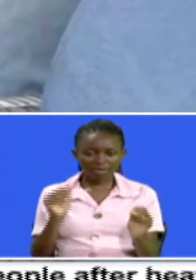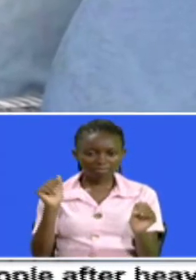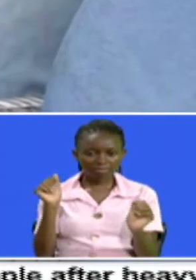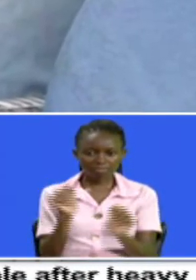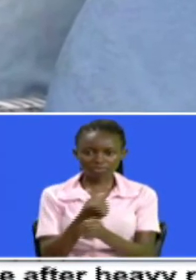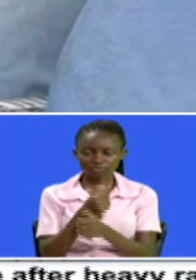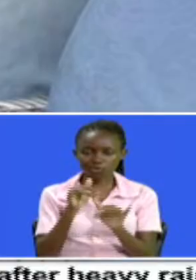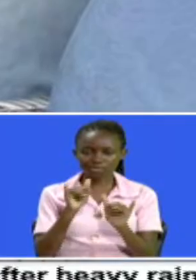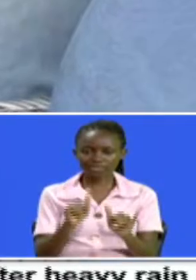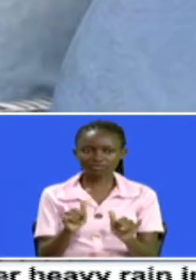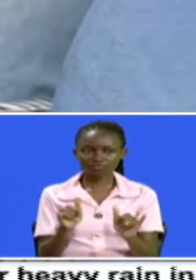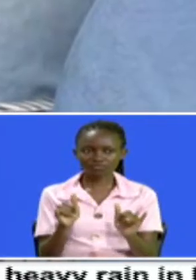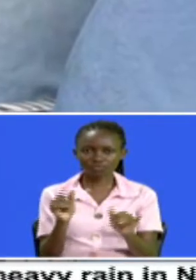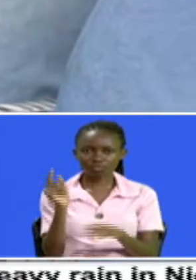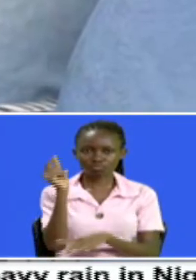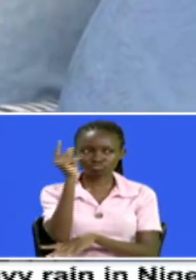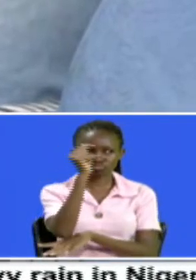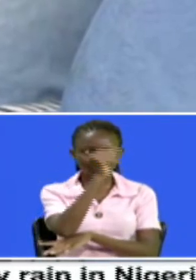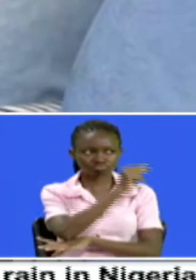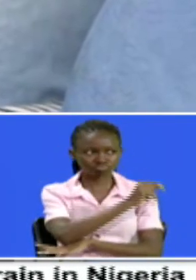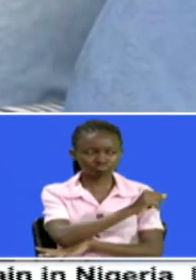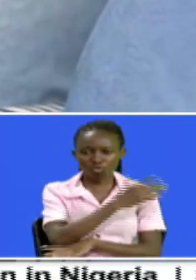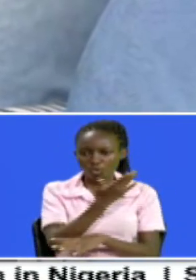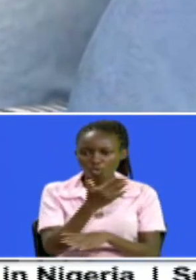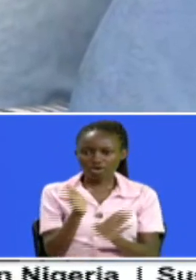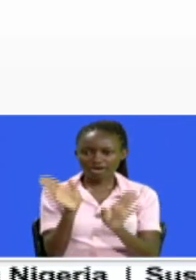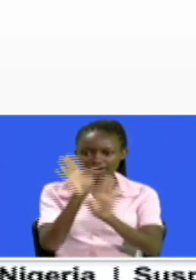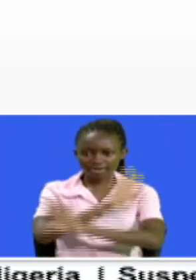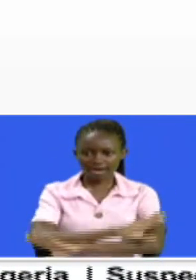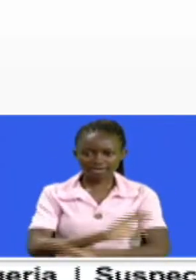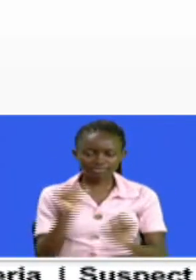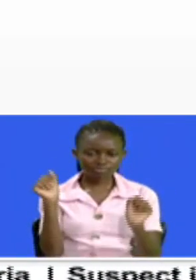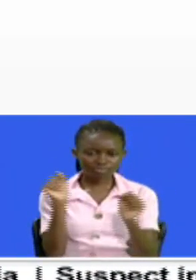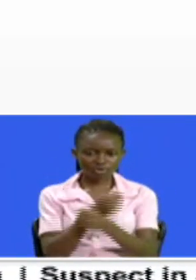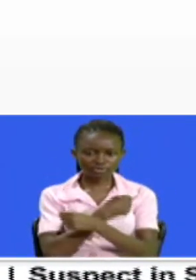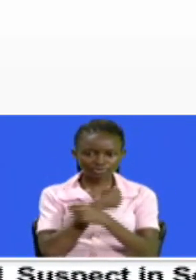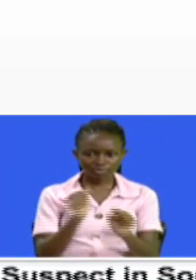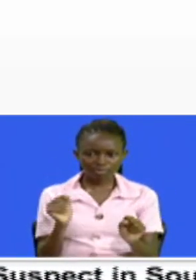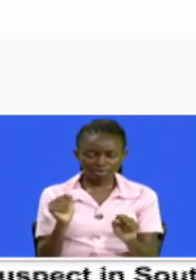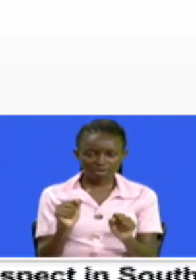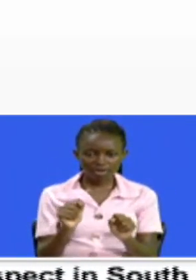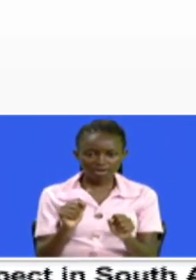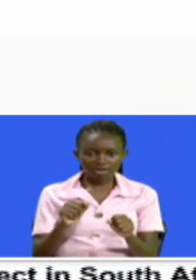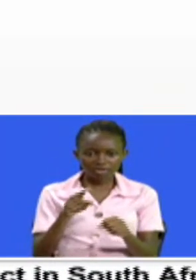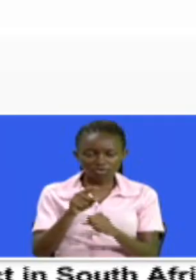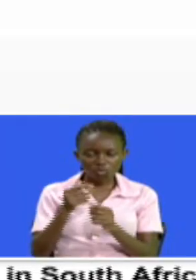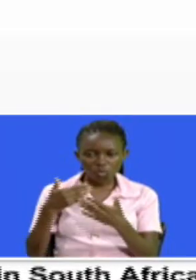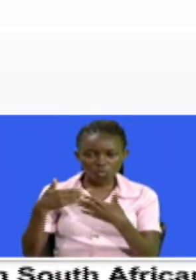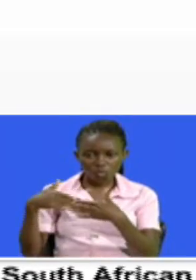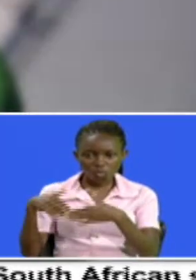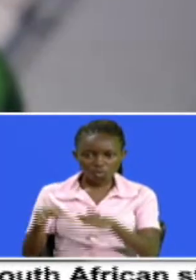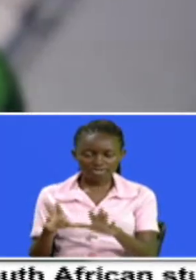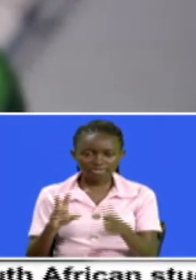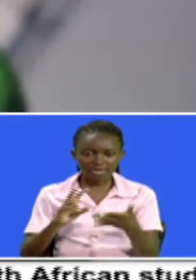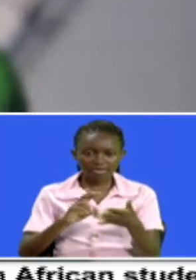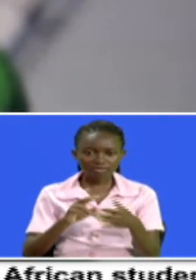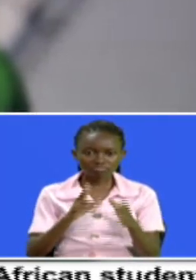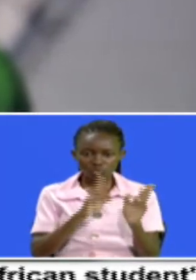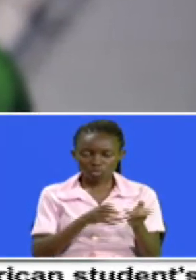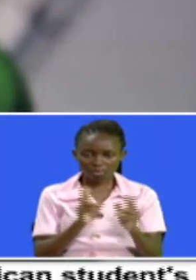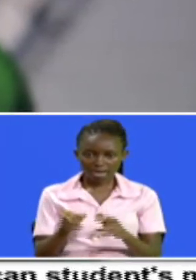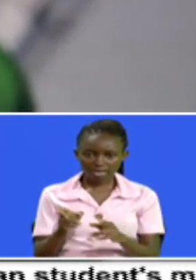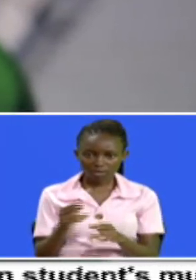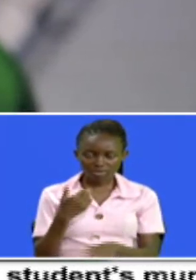kept overnight. This, in turn, according to the researchers, results in wastage, a common phenomenon witnessed